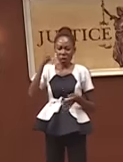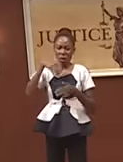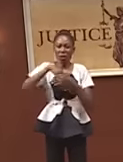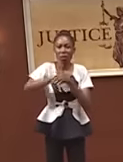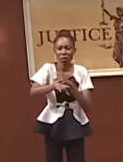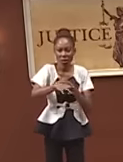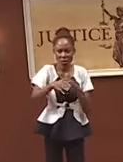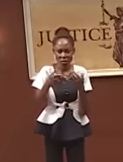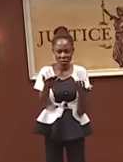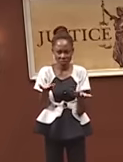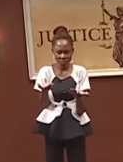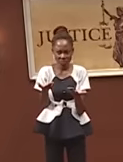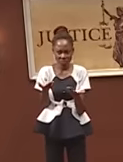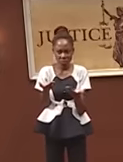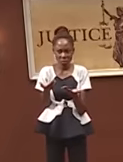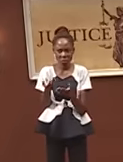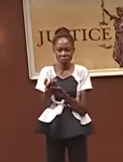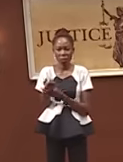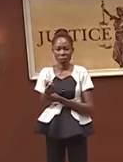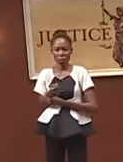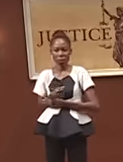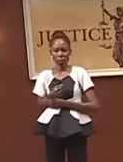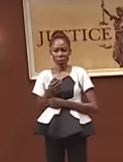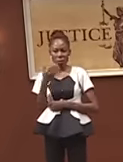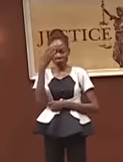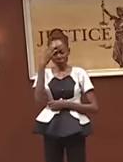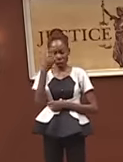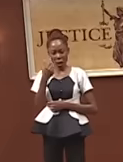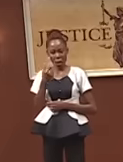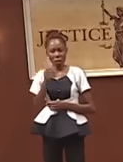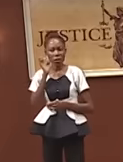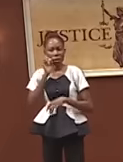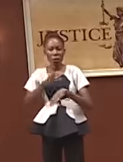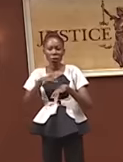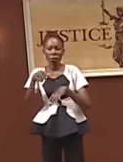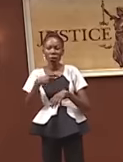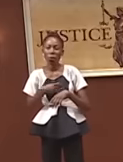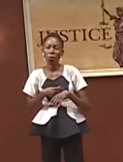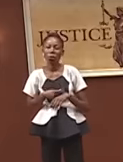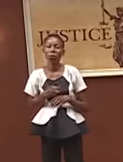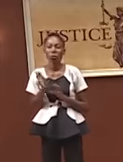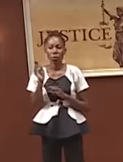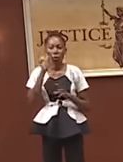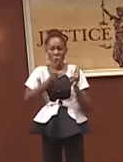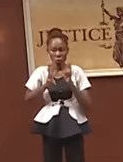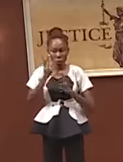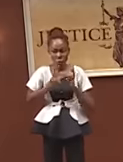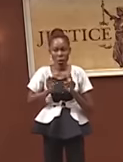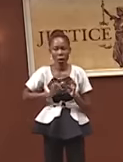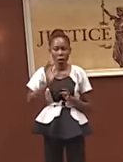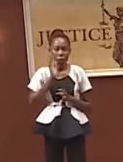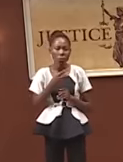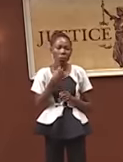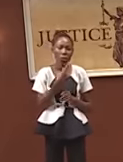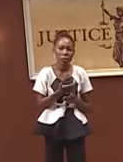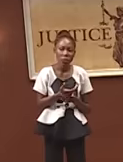the overhead when my daughter, because she called me outside to complain about it. So I said, oh, I'm coming. Let me go. And so